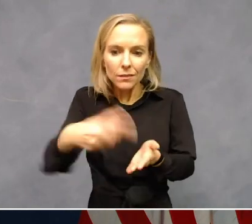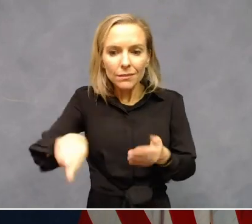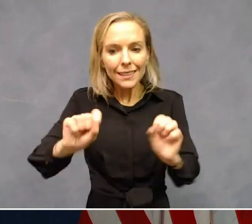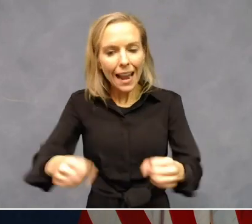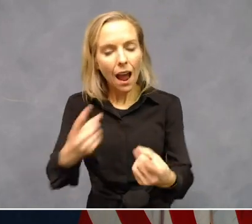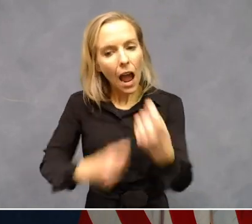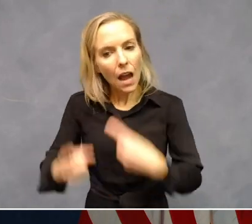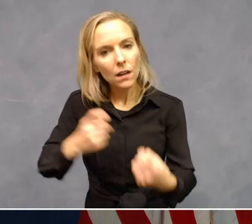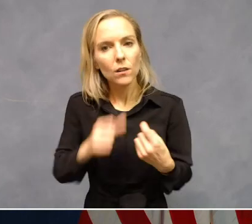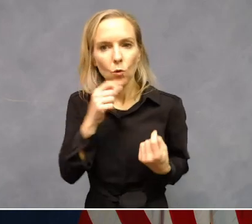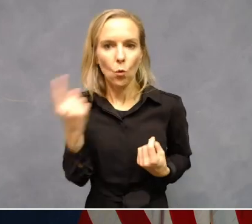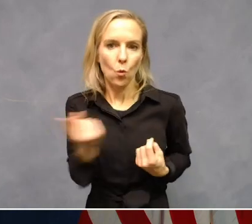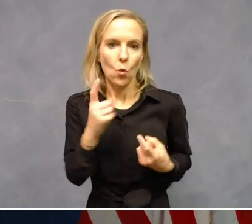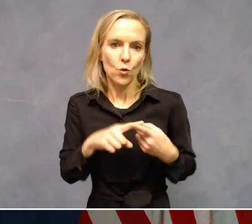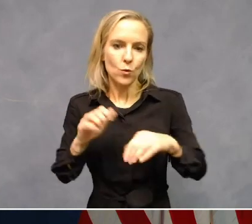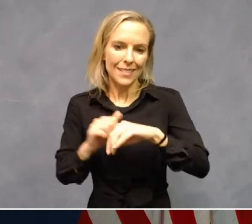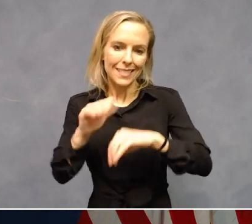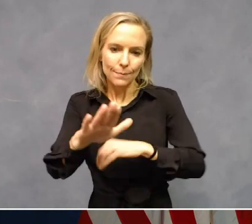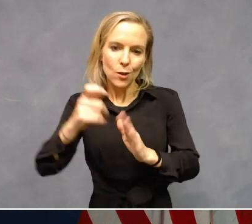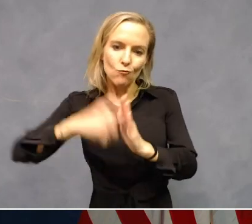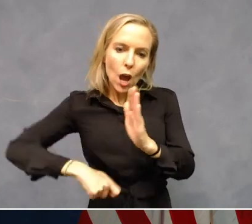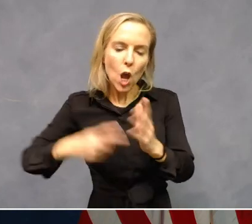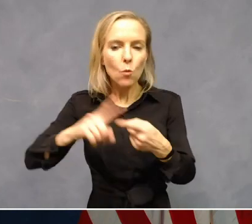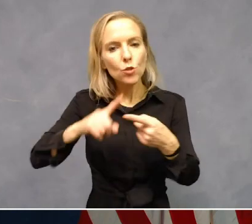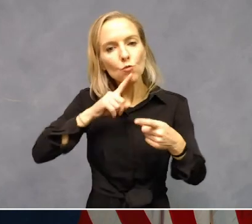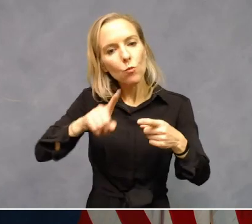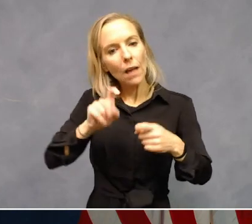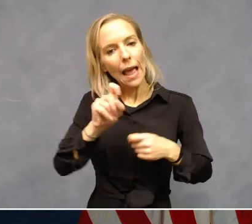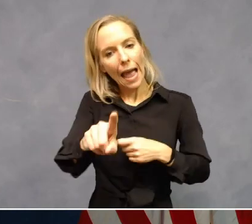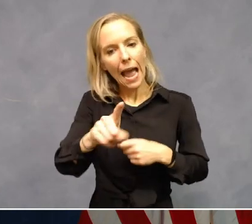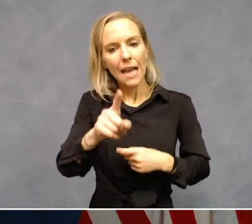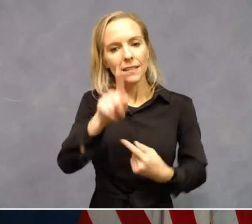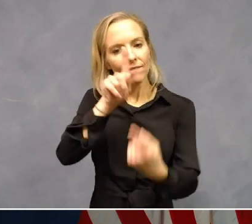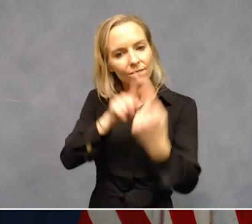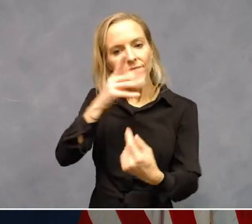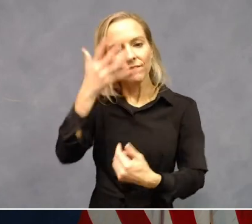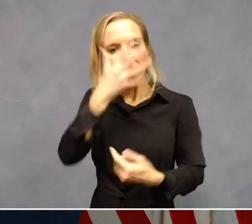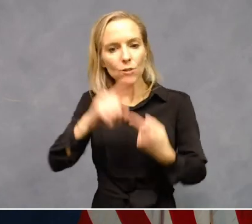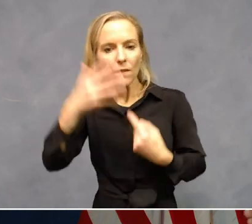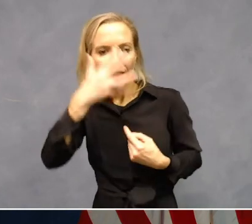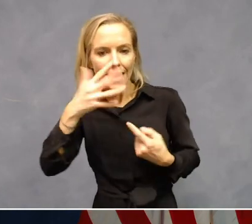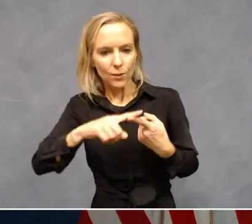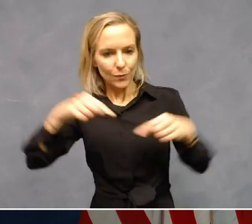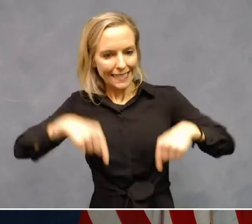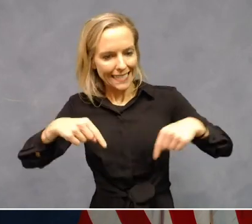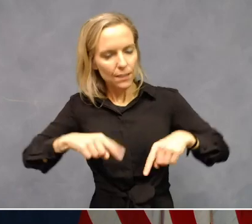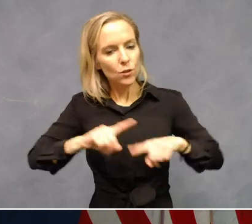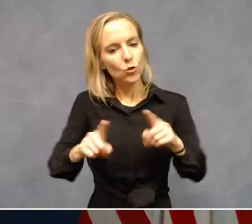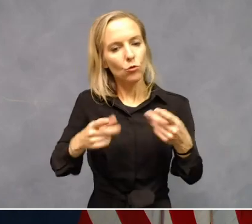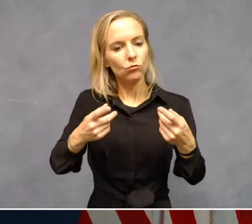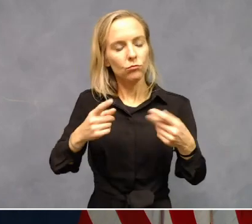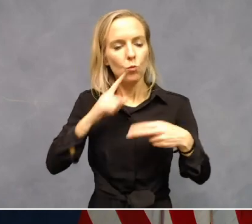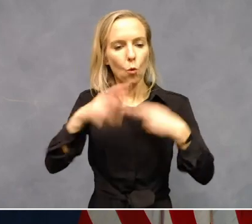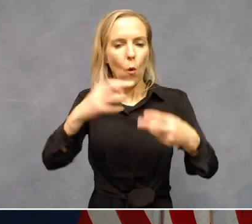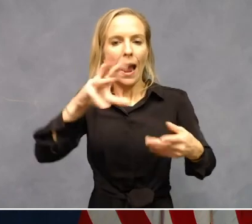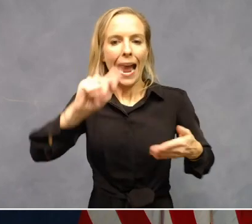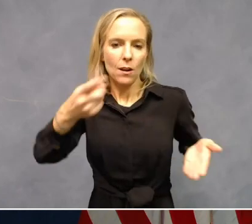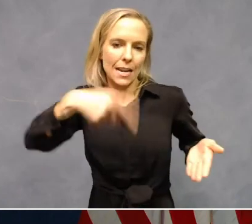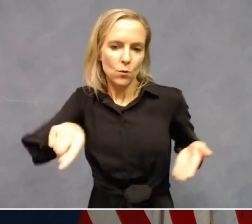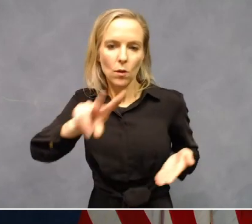to always submit it in writing, but to be able to ask it face-to-face and person-to-person. So we'll start with you, Debbie.